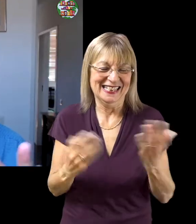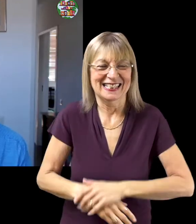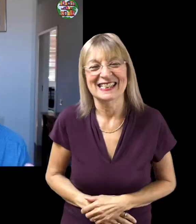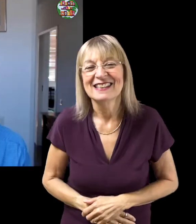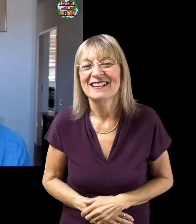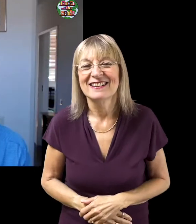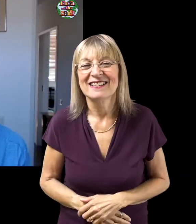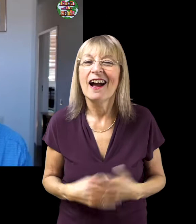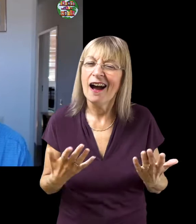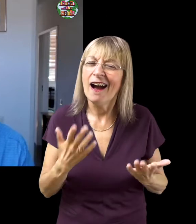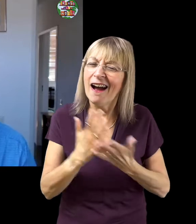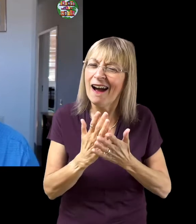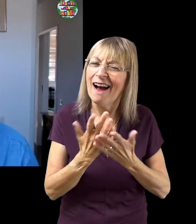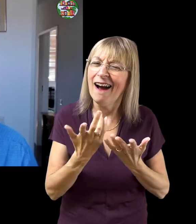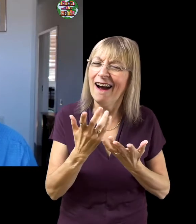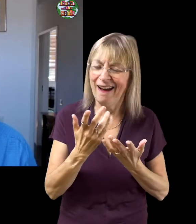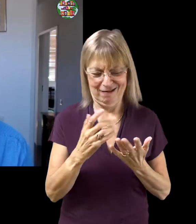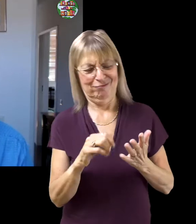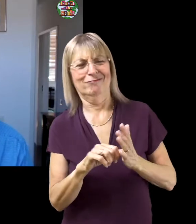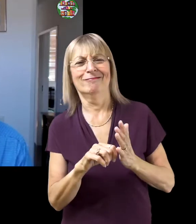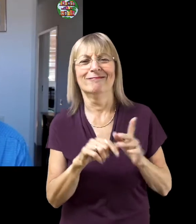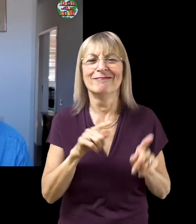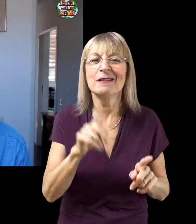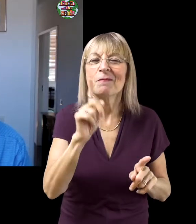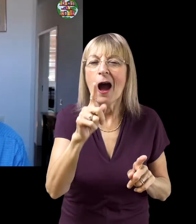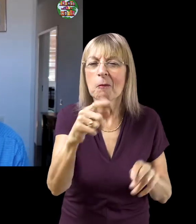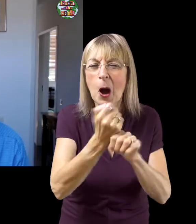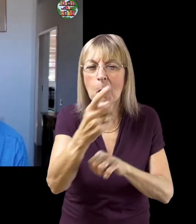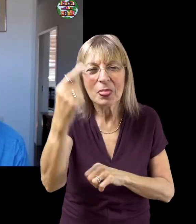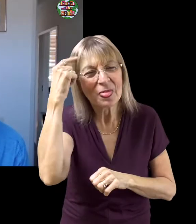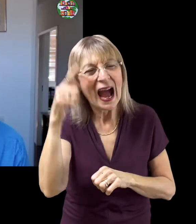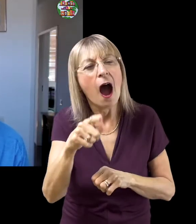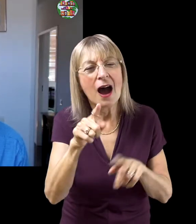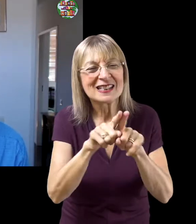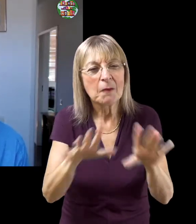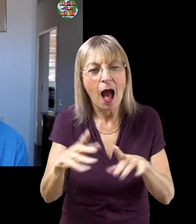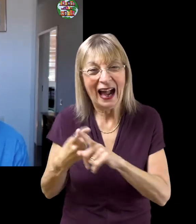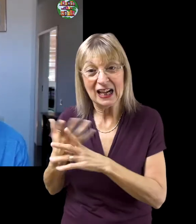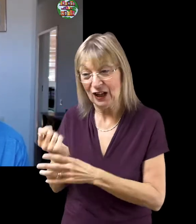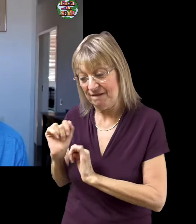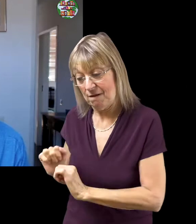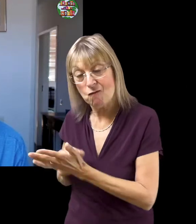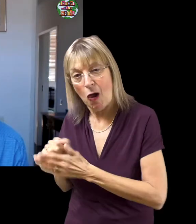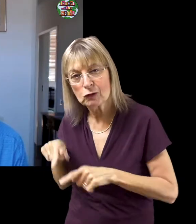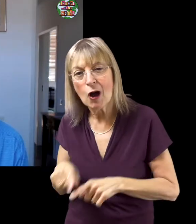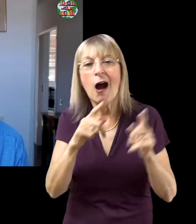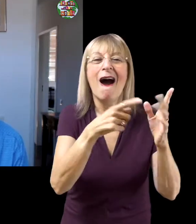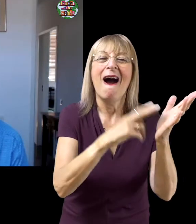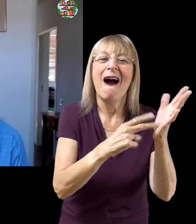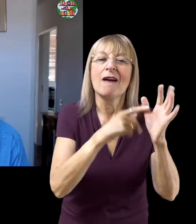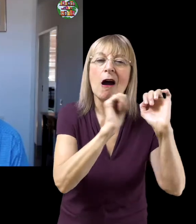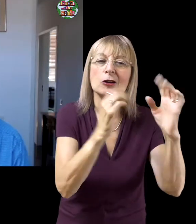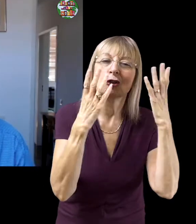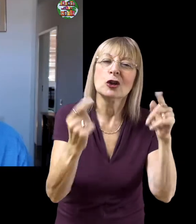balloons in a decorated room. It's quite complicated, but that leads you to do lots of kind of the similar things in English that Anna's